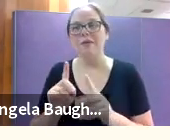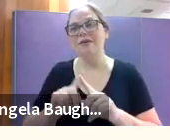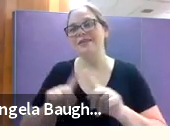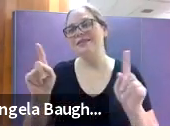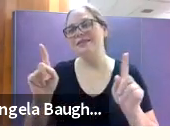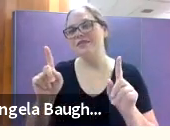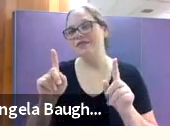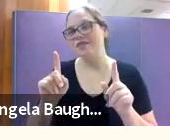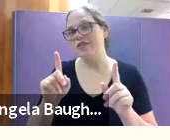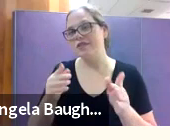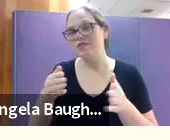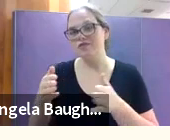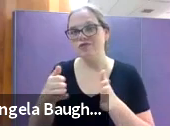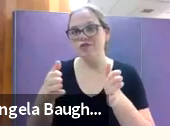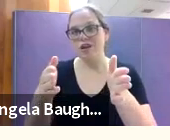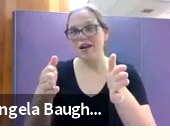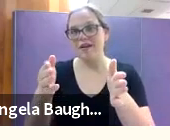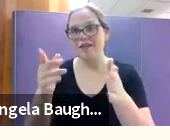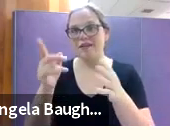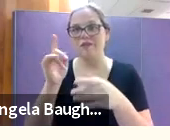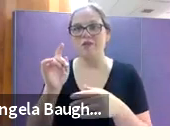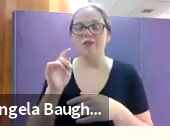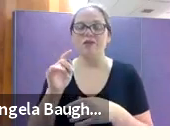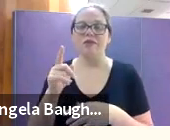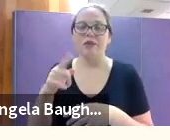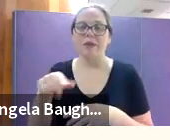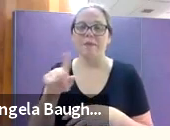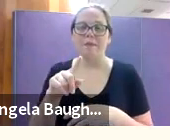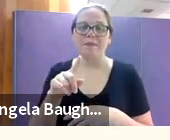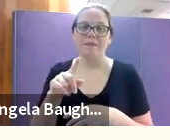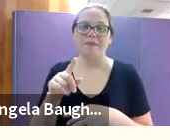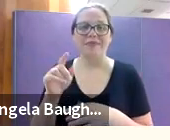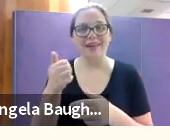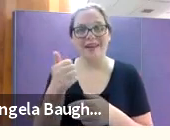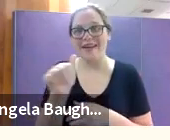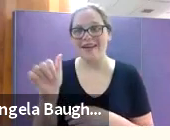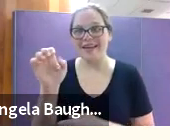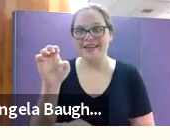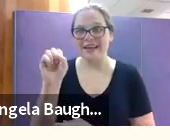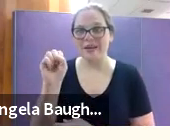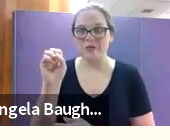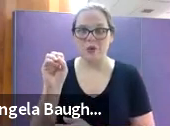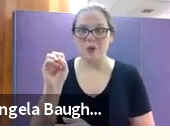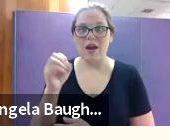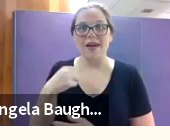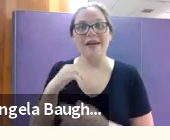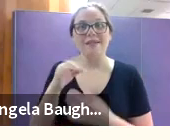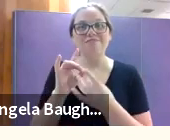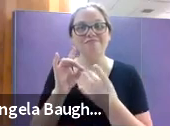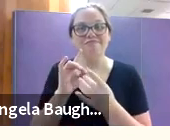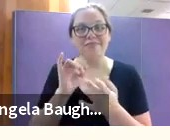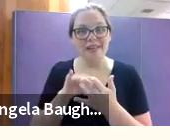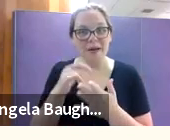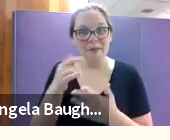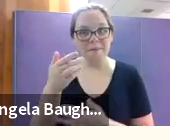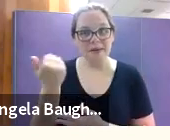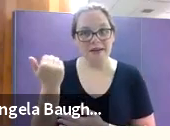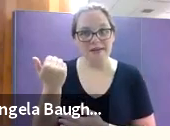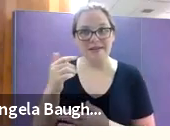track for those persons that go through. So that would be for any ESO at this point. And I say that because the middle